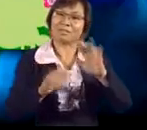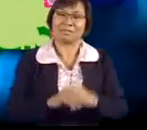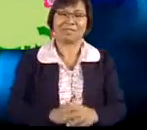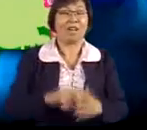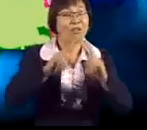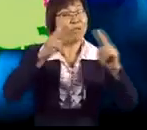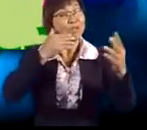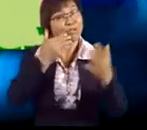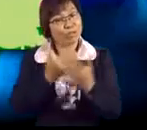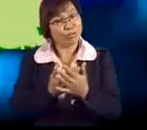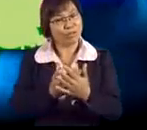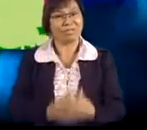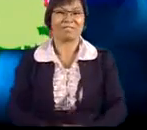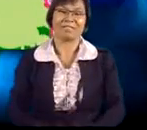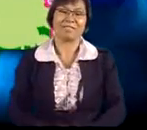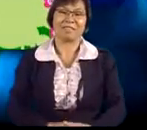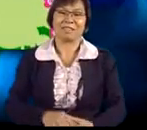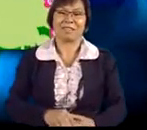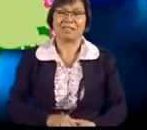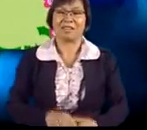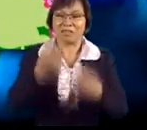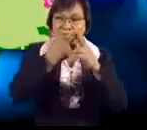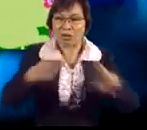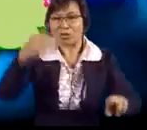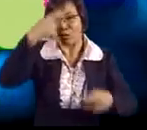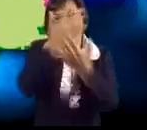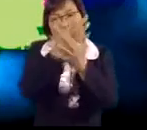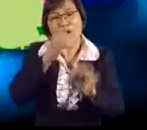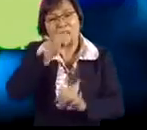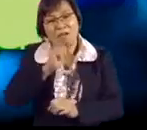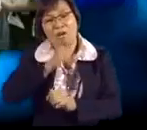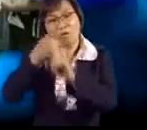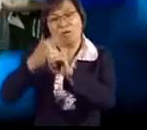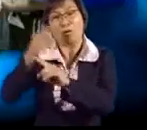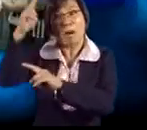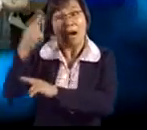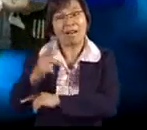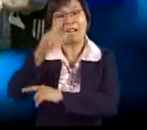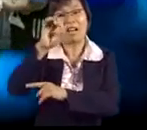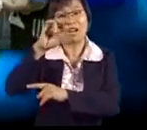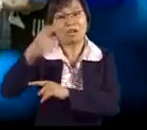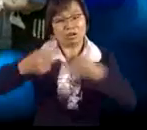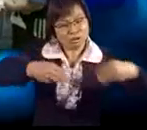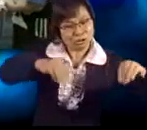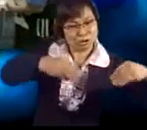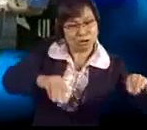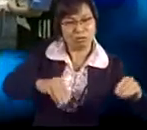we get 5 3/4. Very good. Are we all ready for some